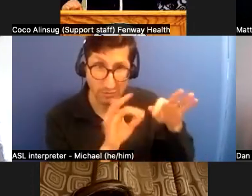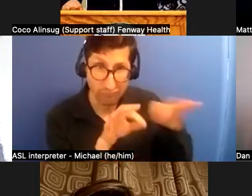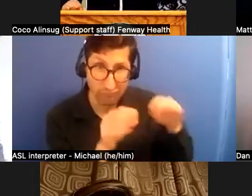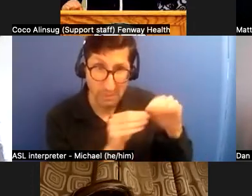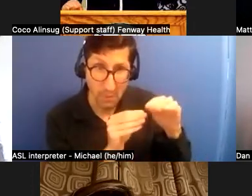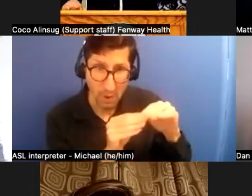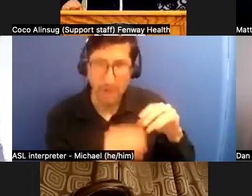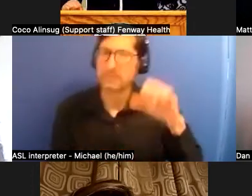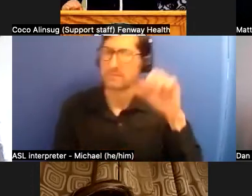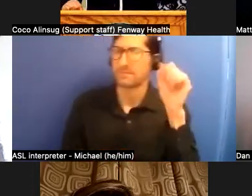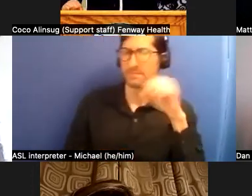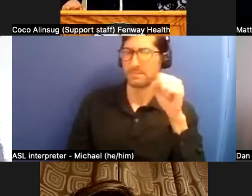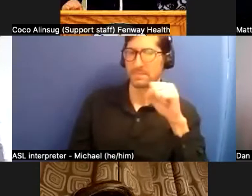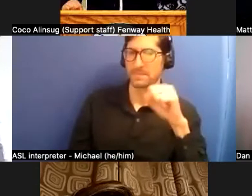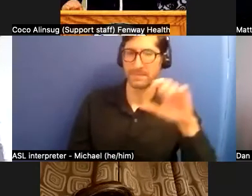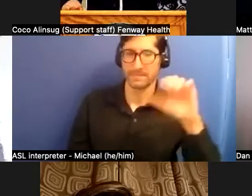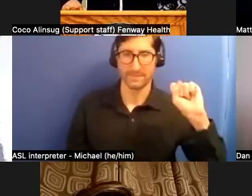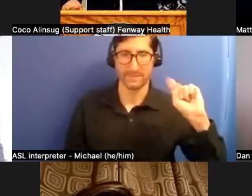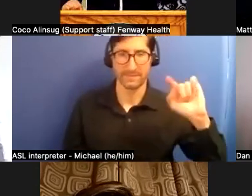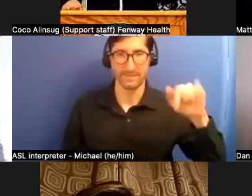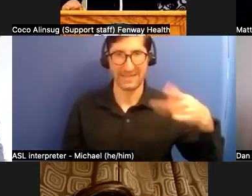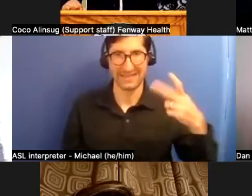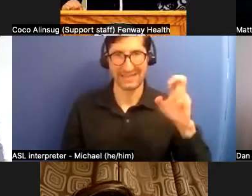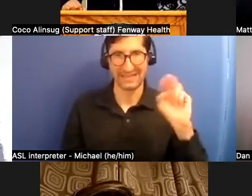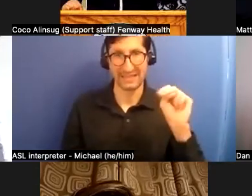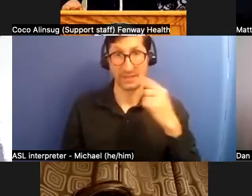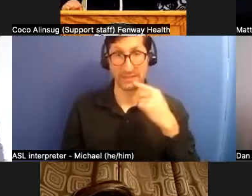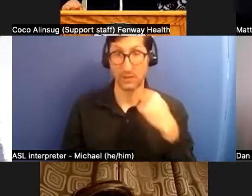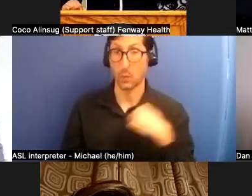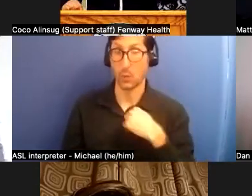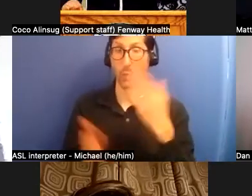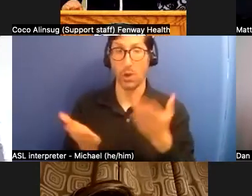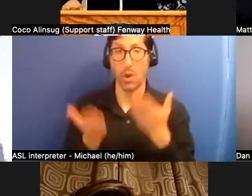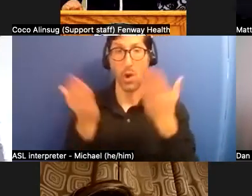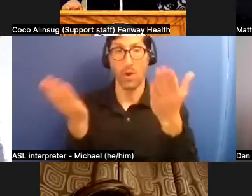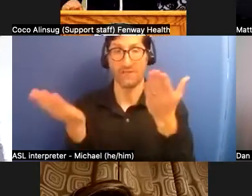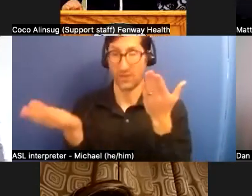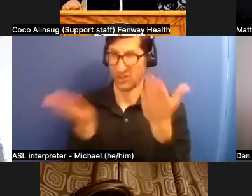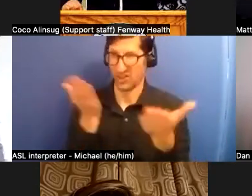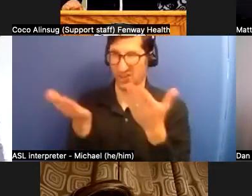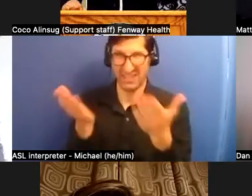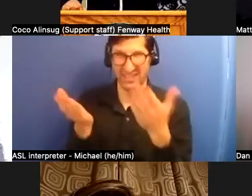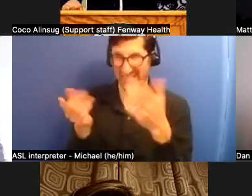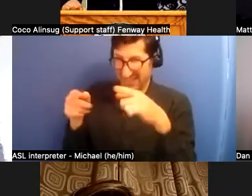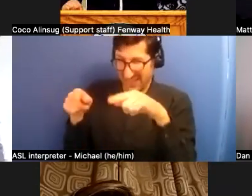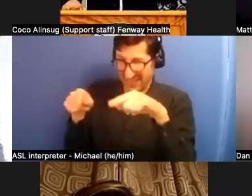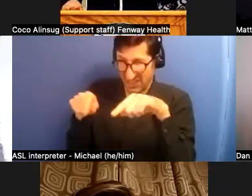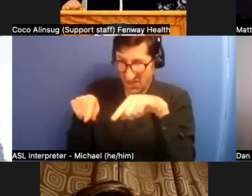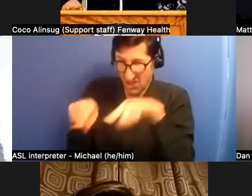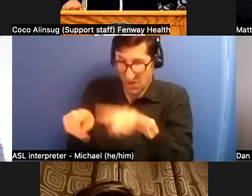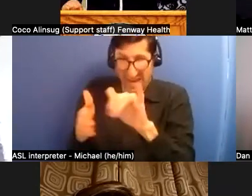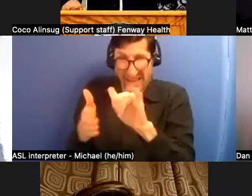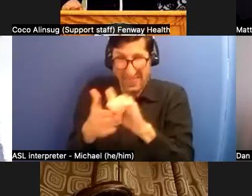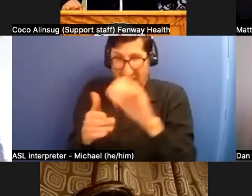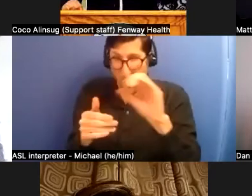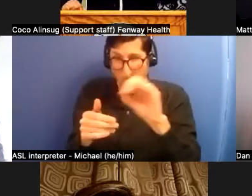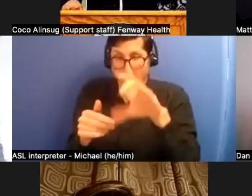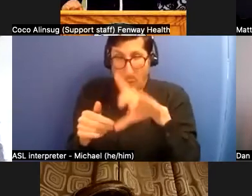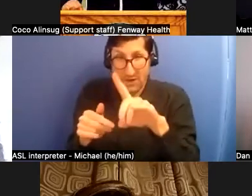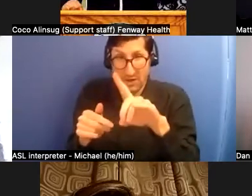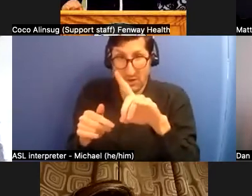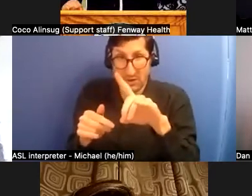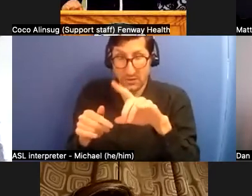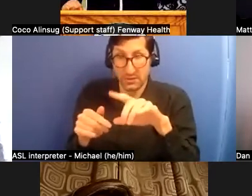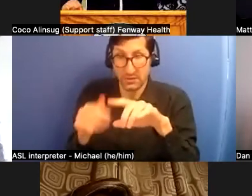Sure. Yeah, I'll just say that, you know, we offer people services in the moments surrounding an overdose in the field. They are often